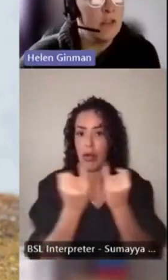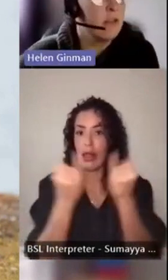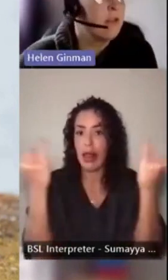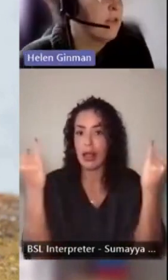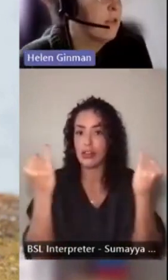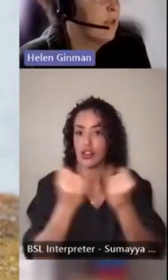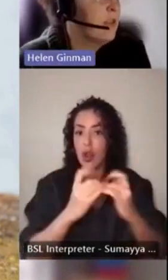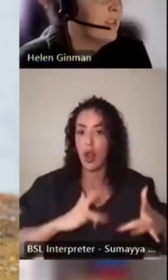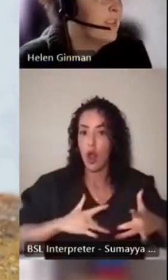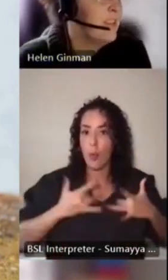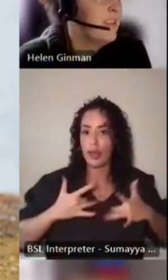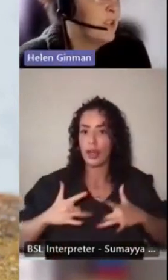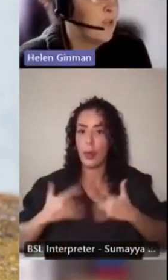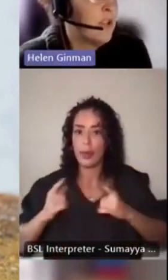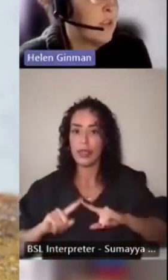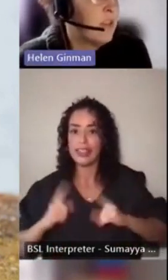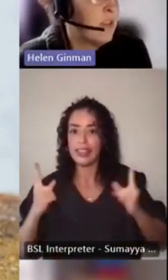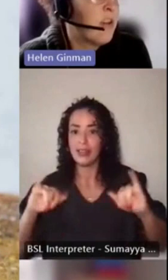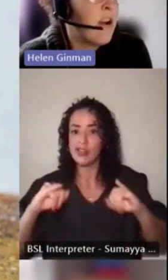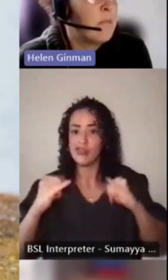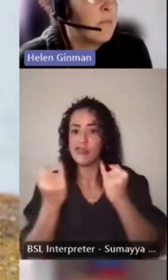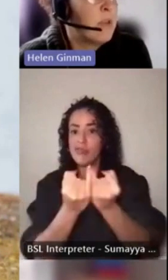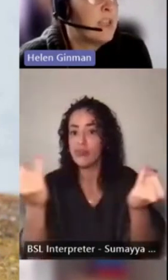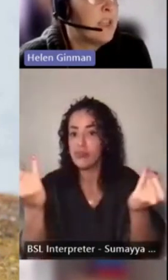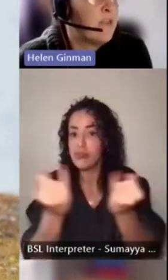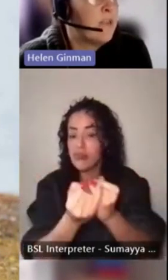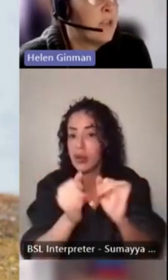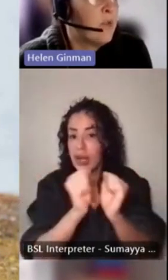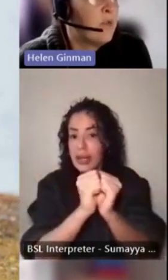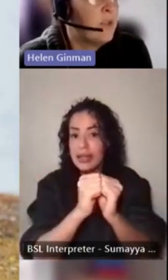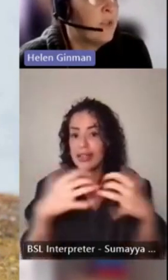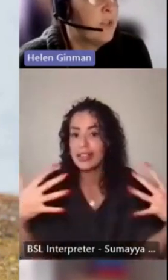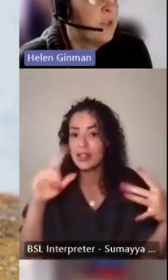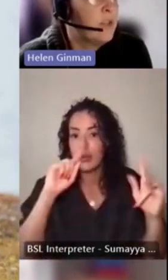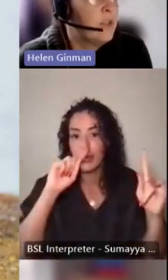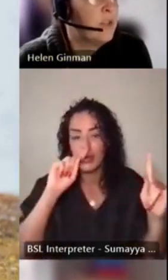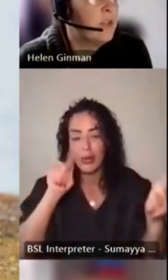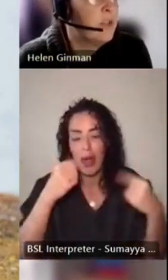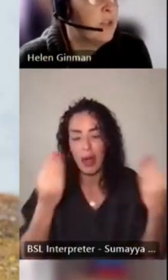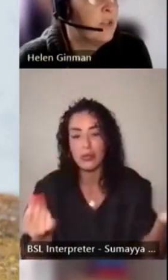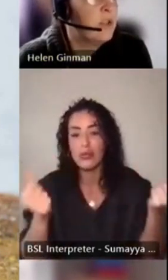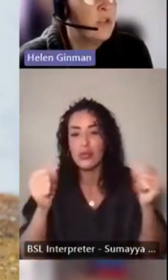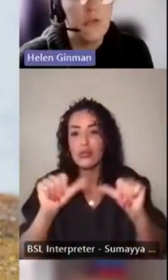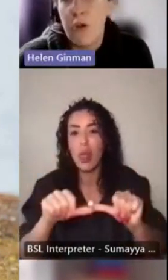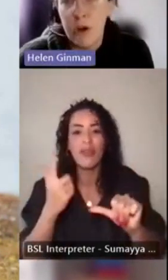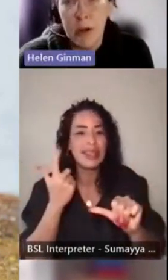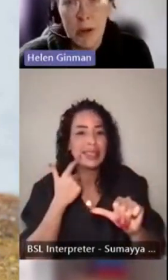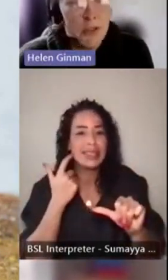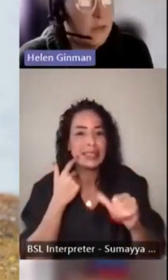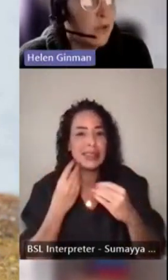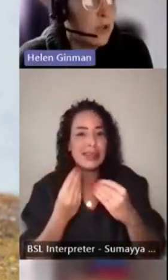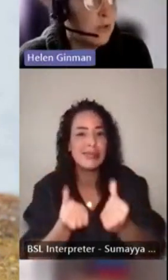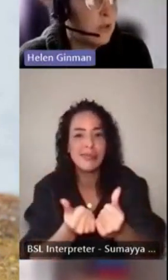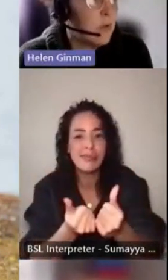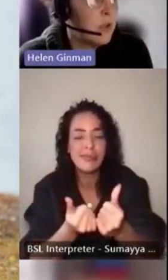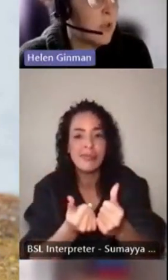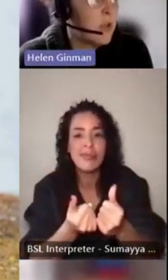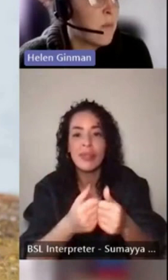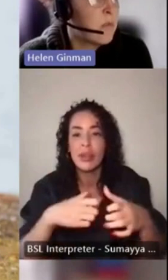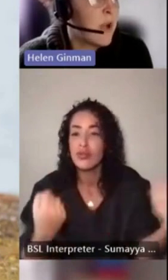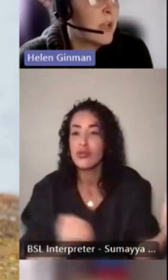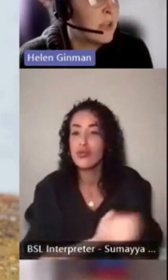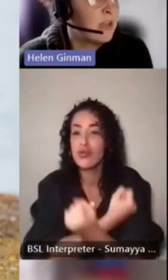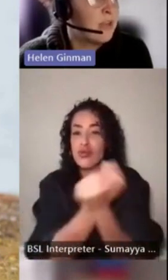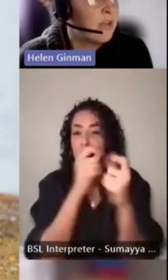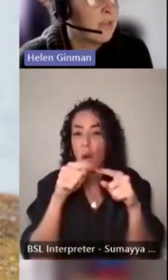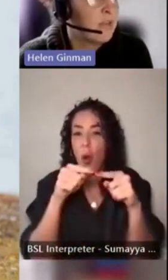of opinions, disagreement that can't be easily resolved, strong opposing views with